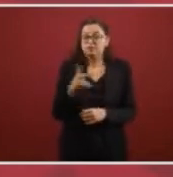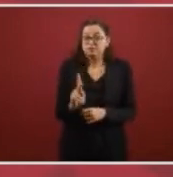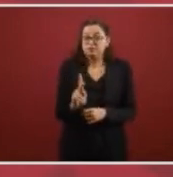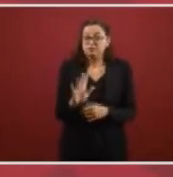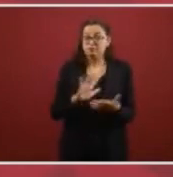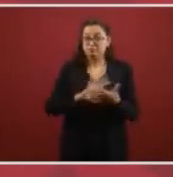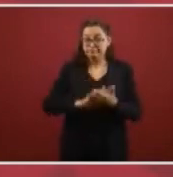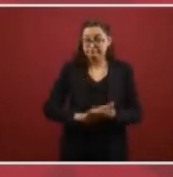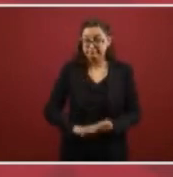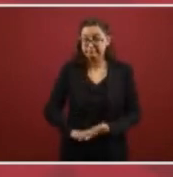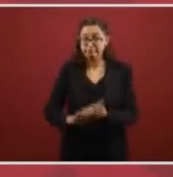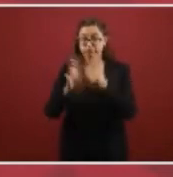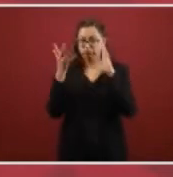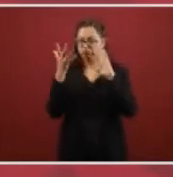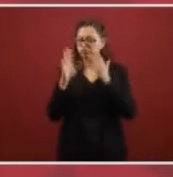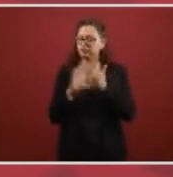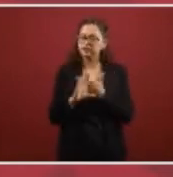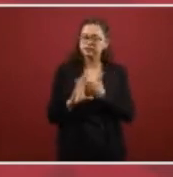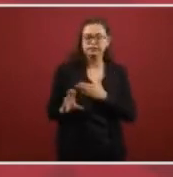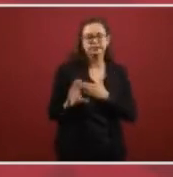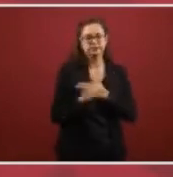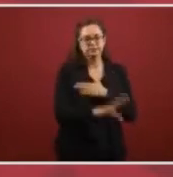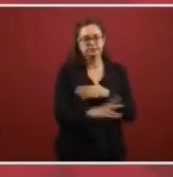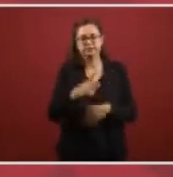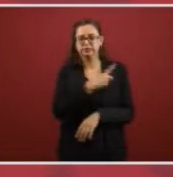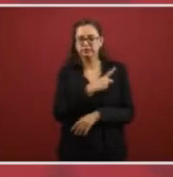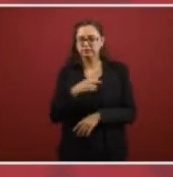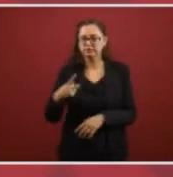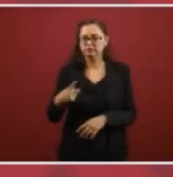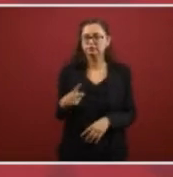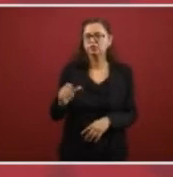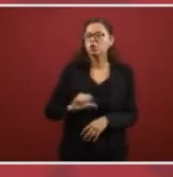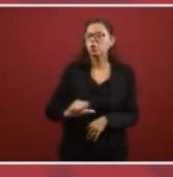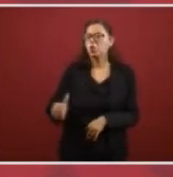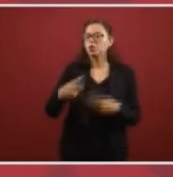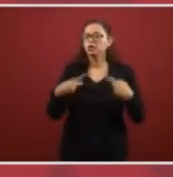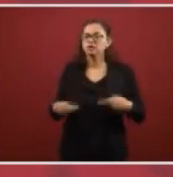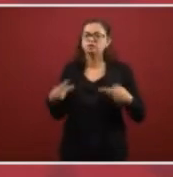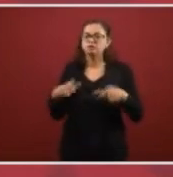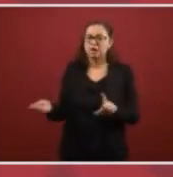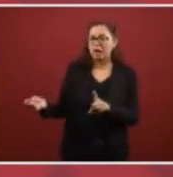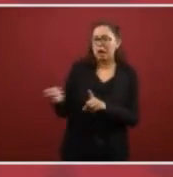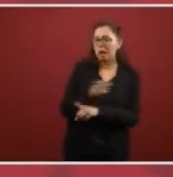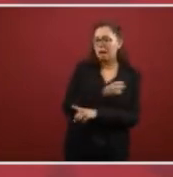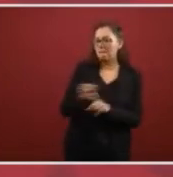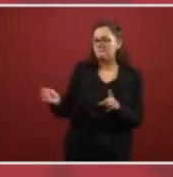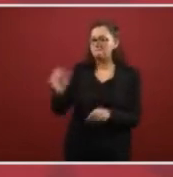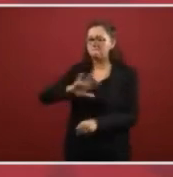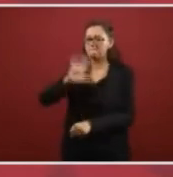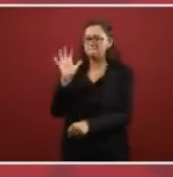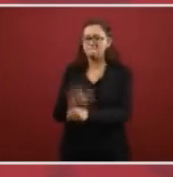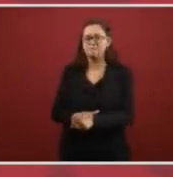we need to prevent violence, not aggravate or attack anybody.